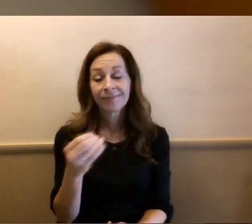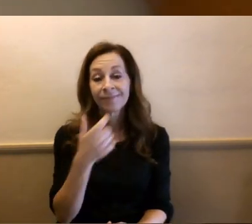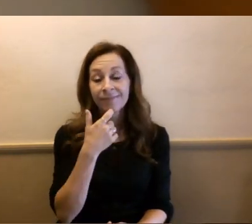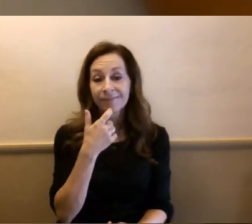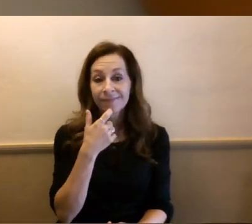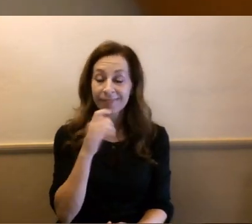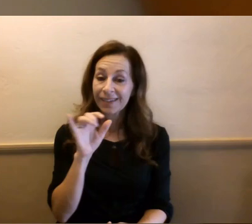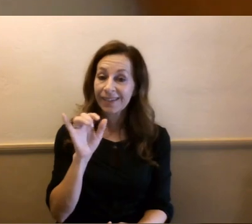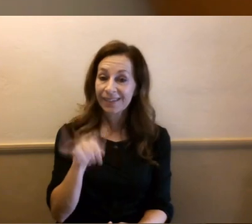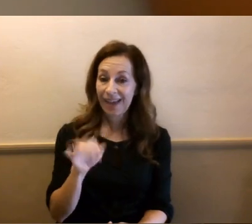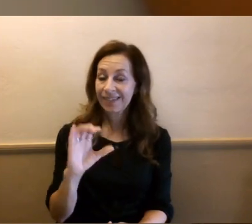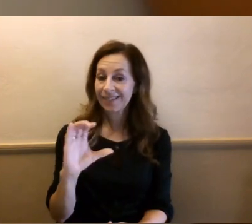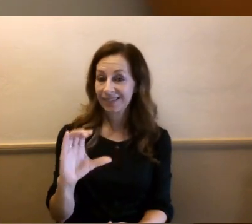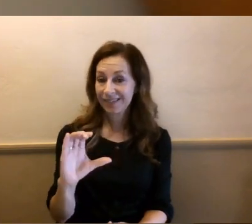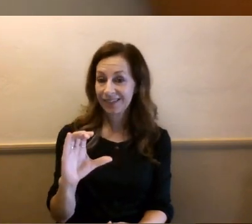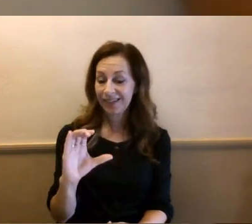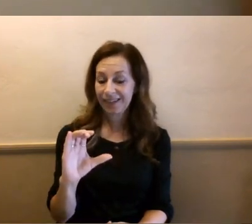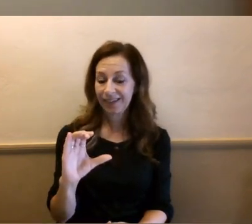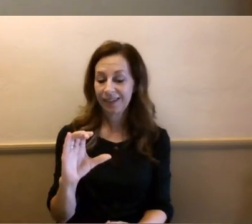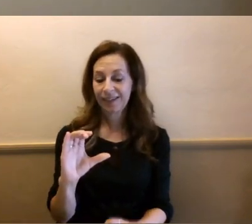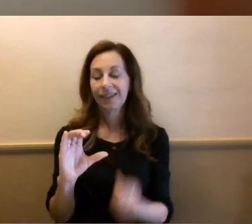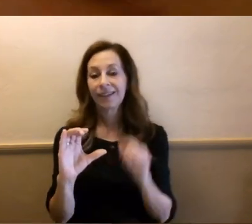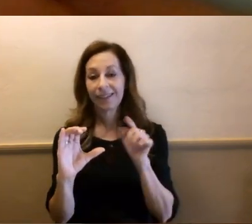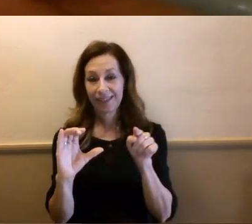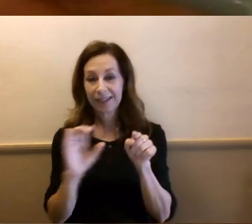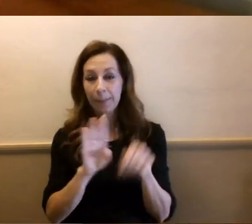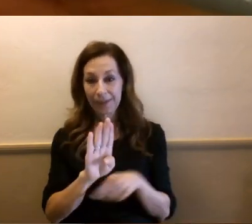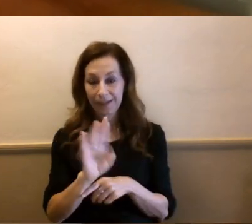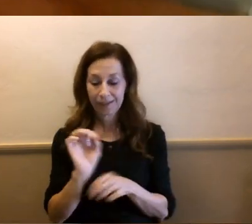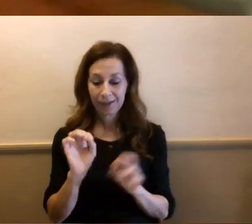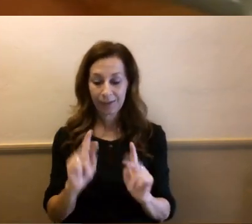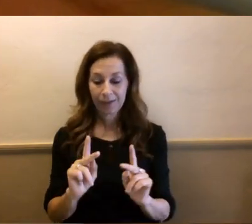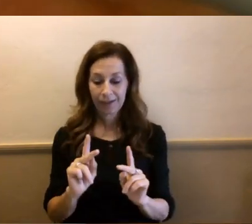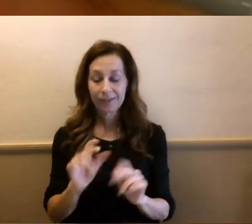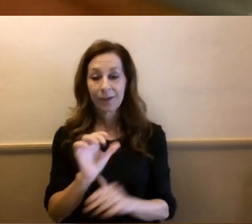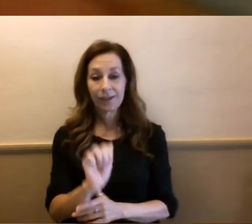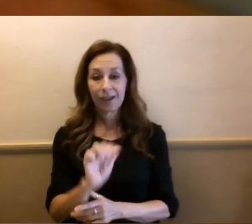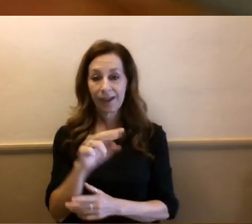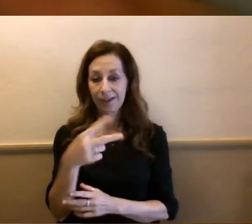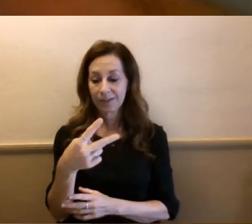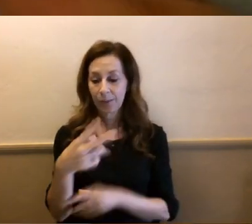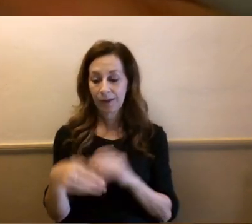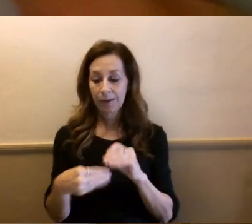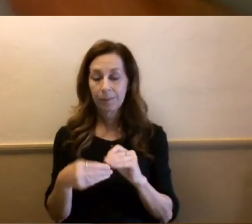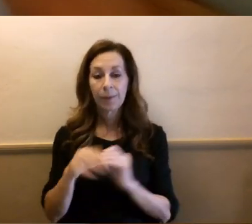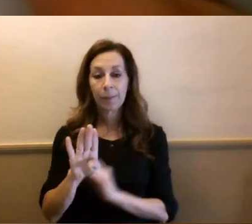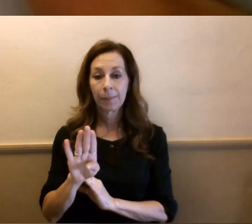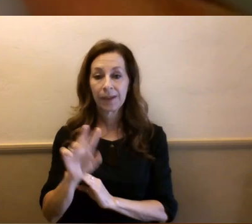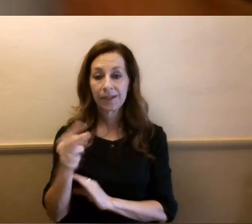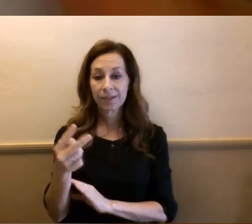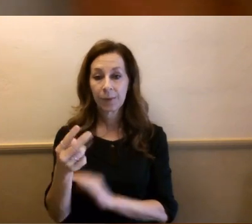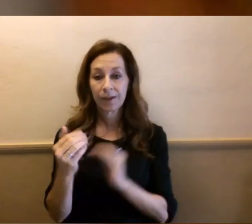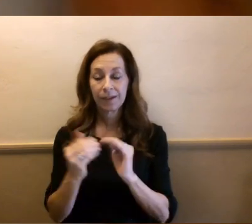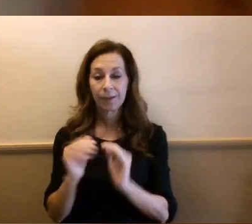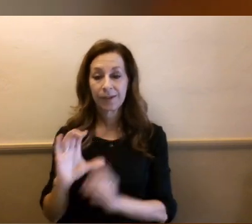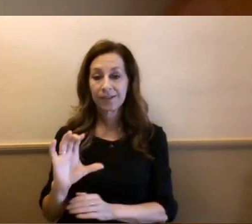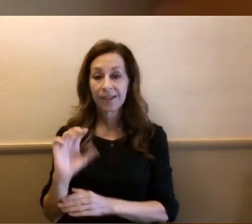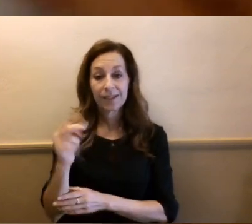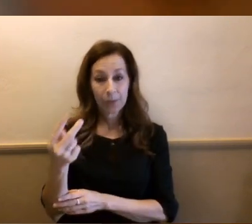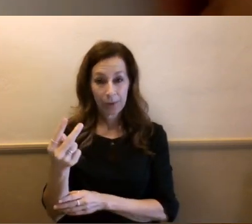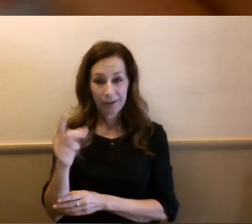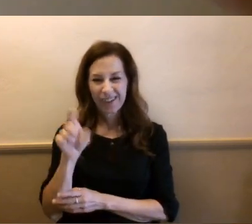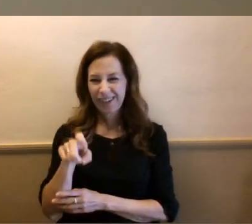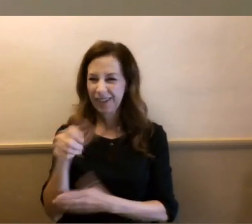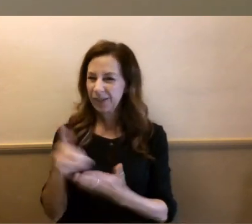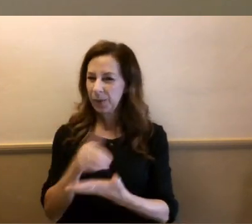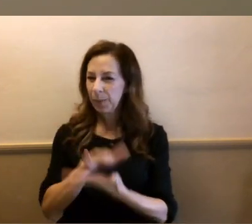And say that this is C and this is B. Okay, so I'll do A squared plus B squared equals C squared.